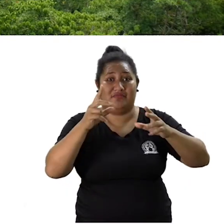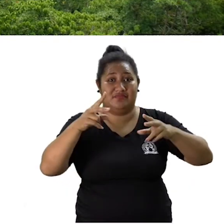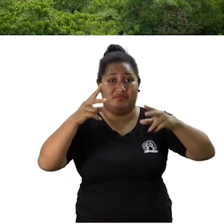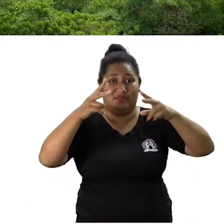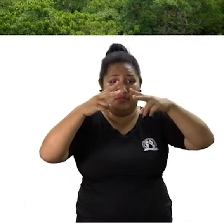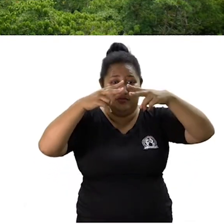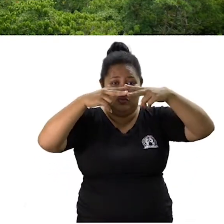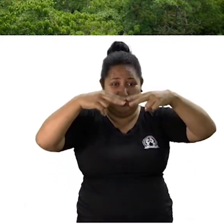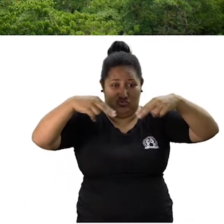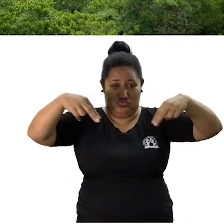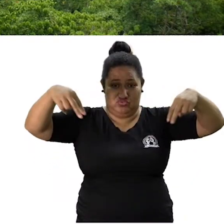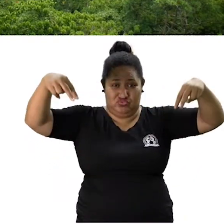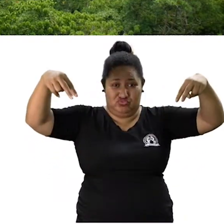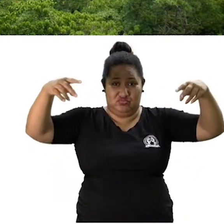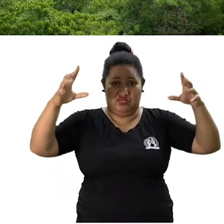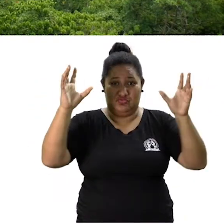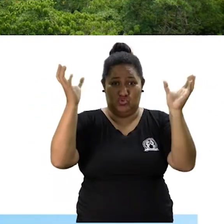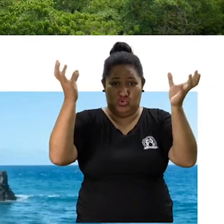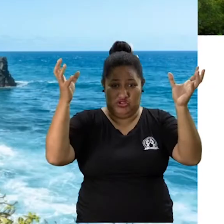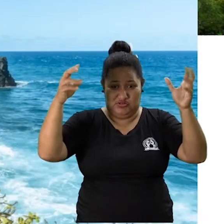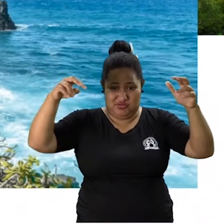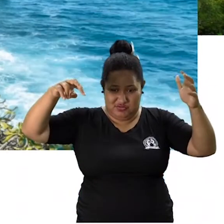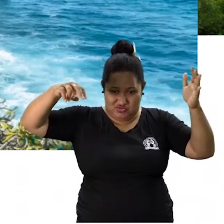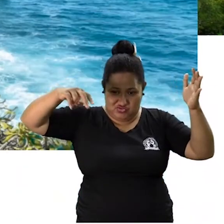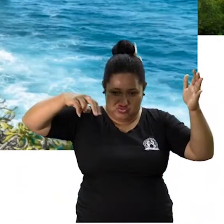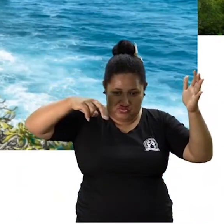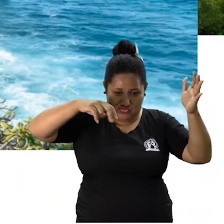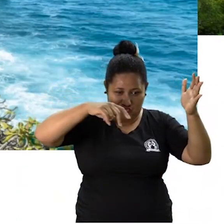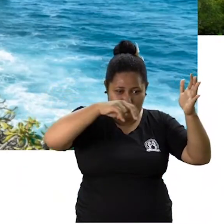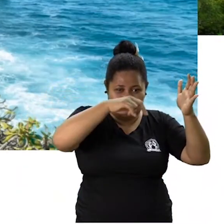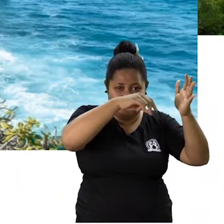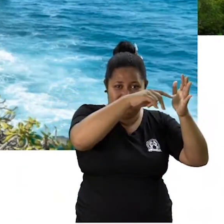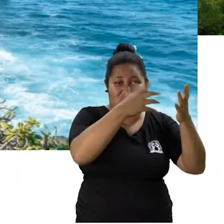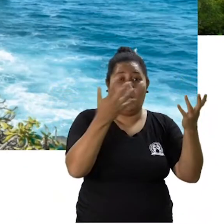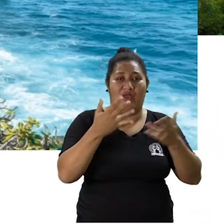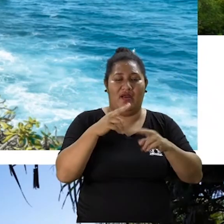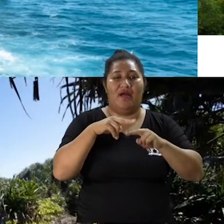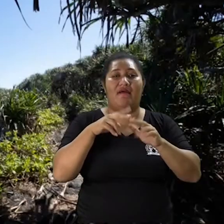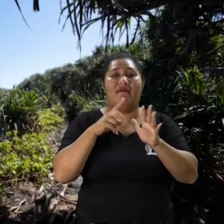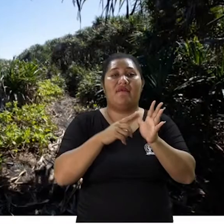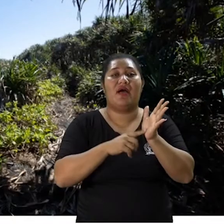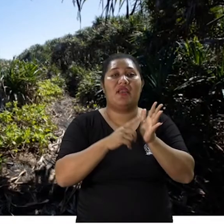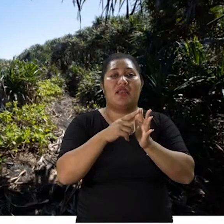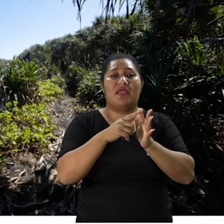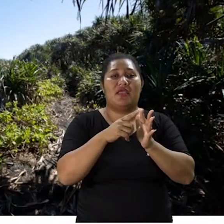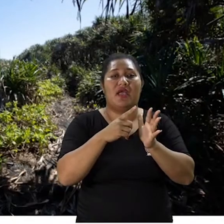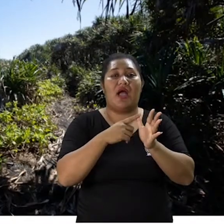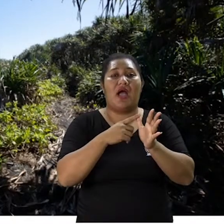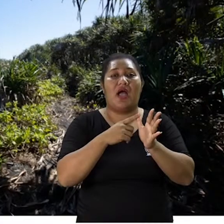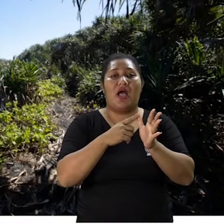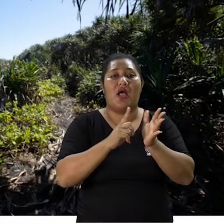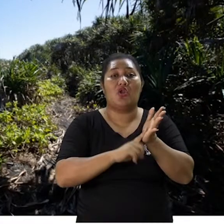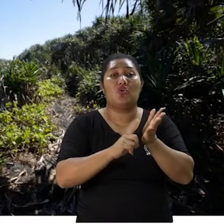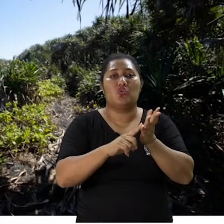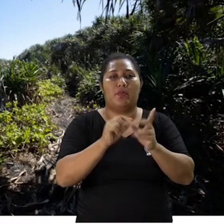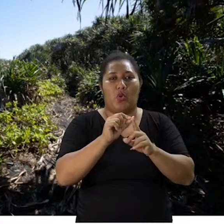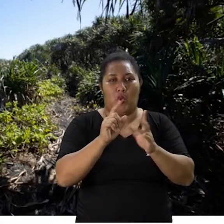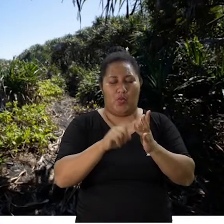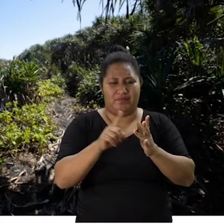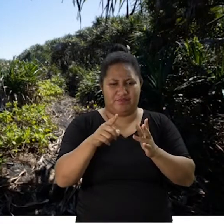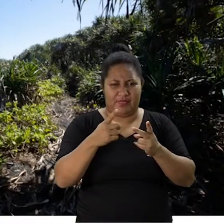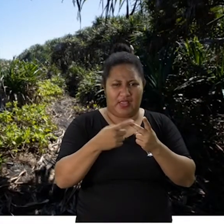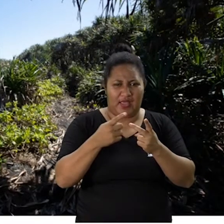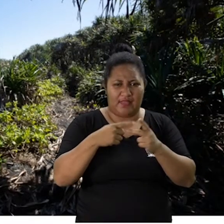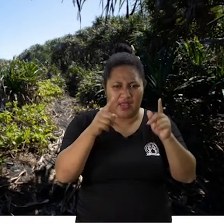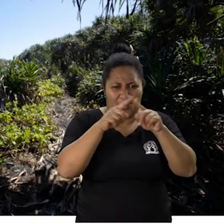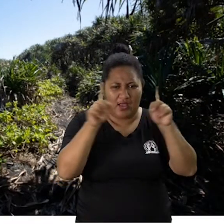walkway le o Falealupo. Nei si ata lea o le walkway lea lea o so